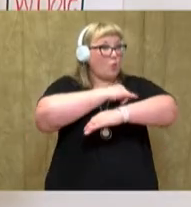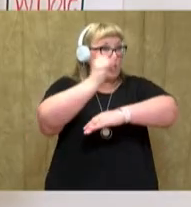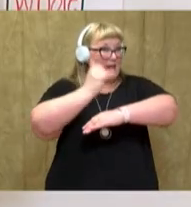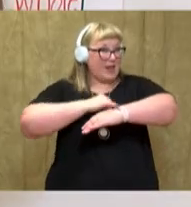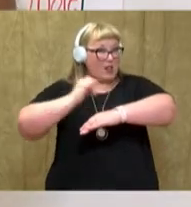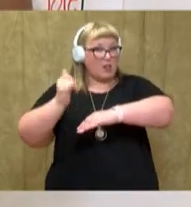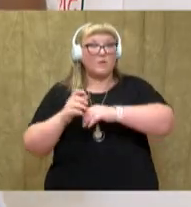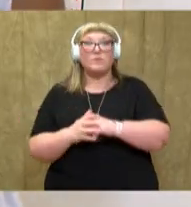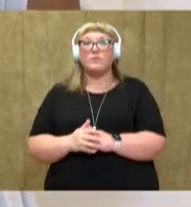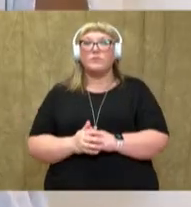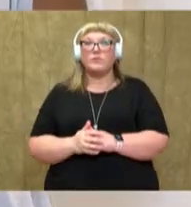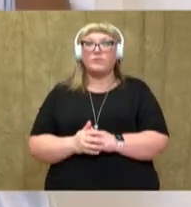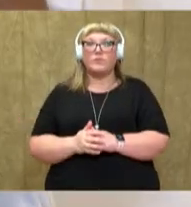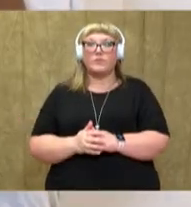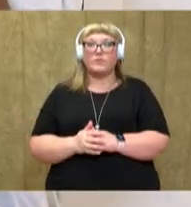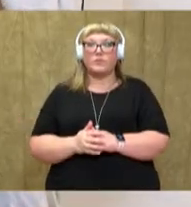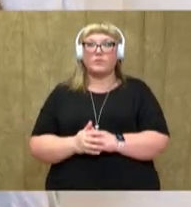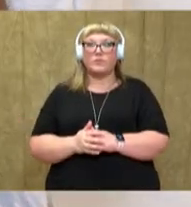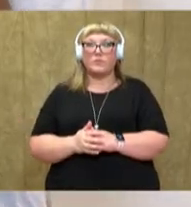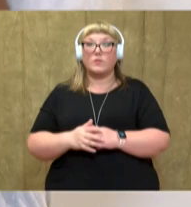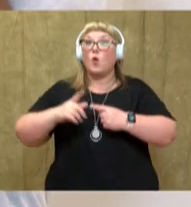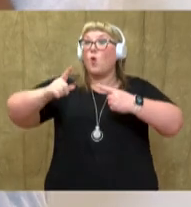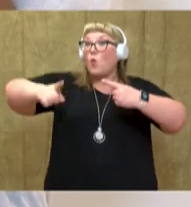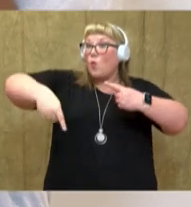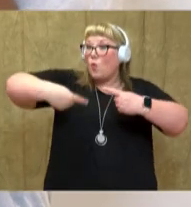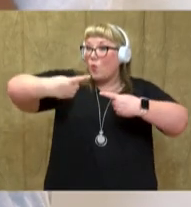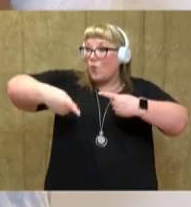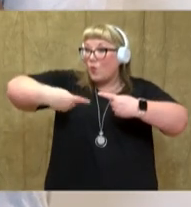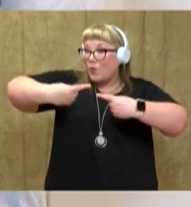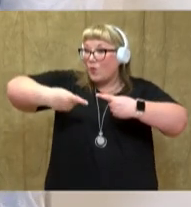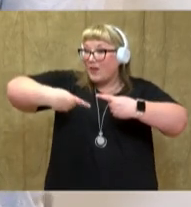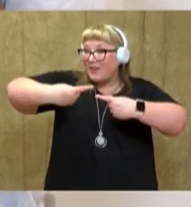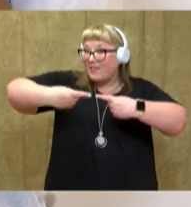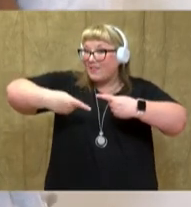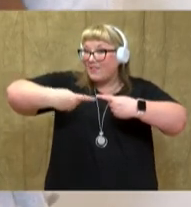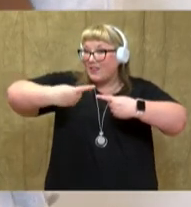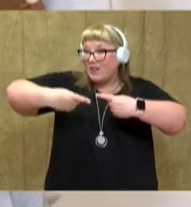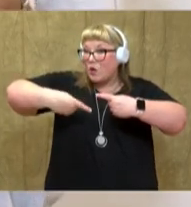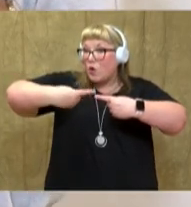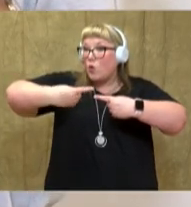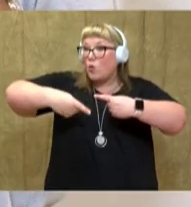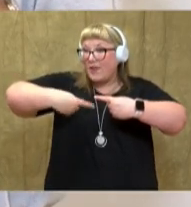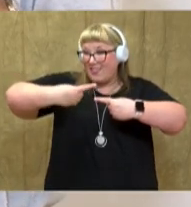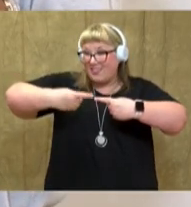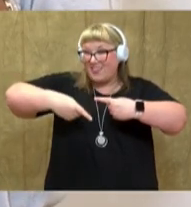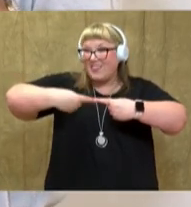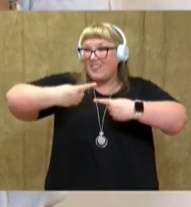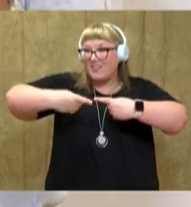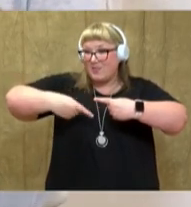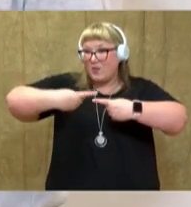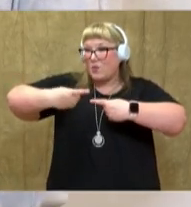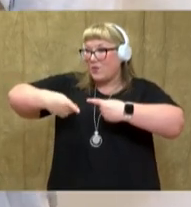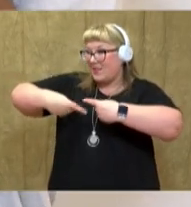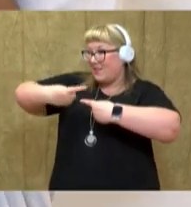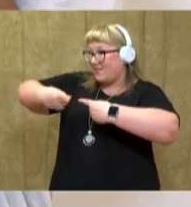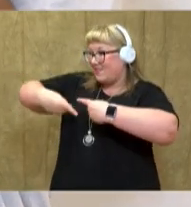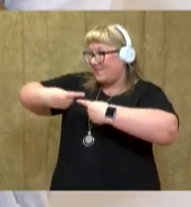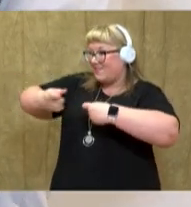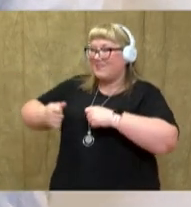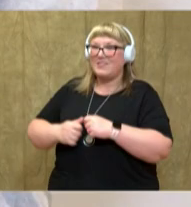Whale. Yes. This is a picture of a wheel. Very